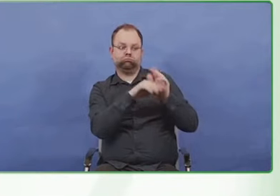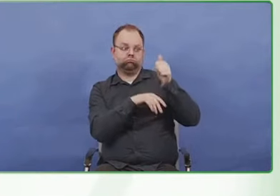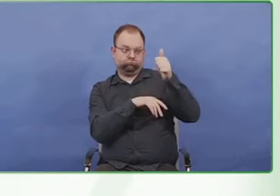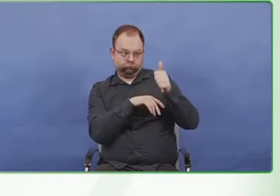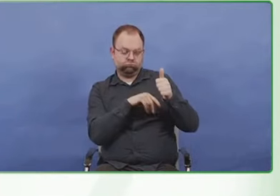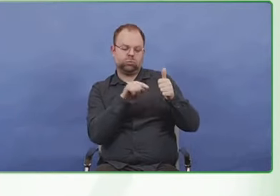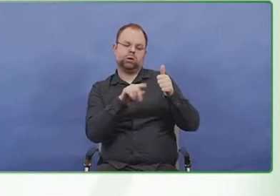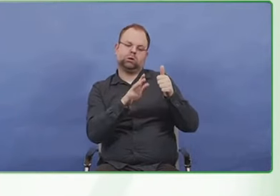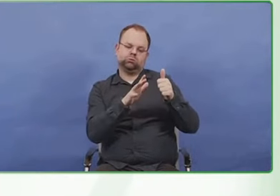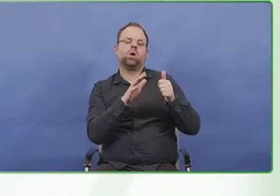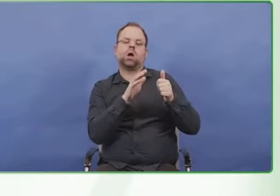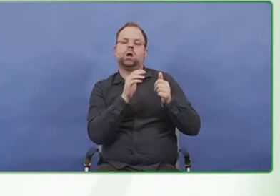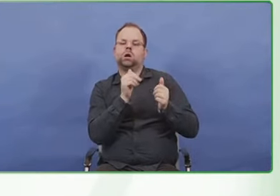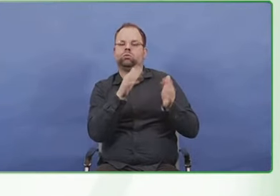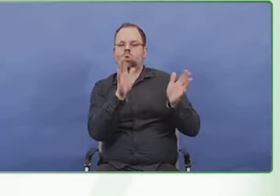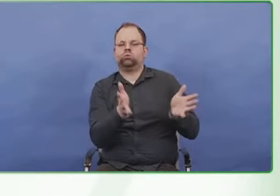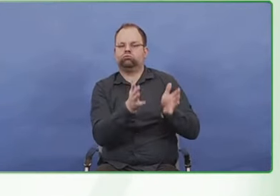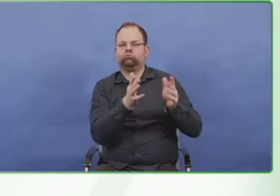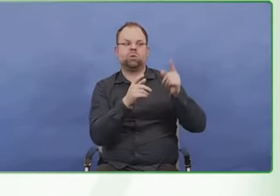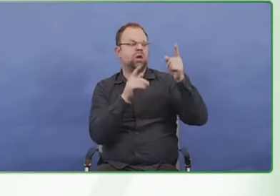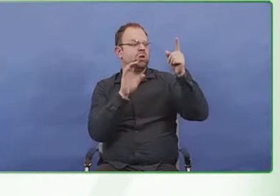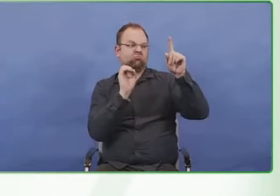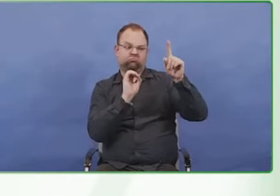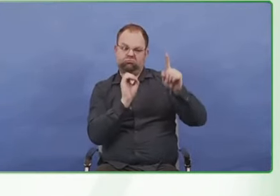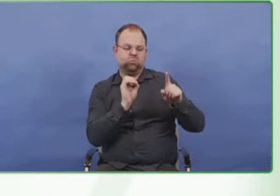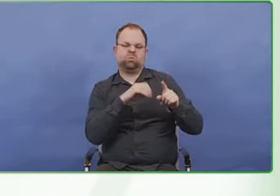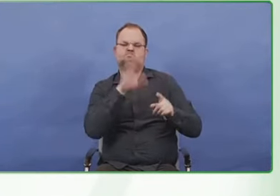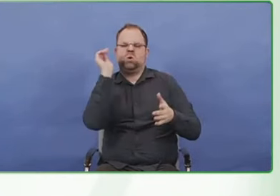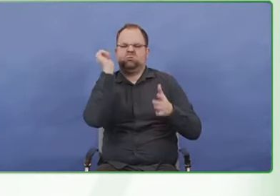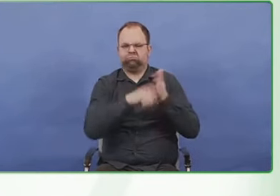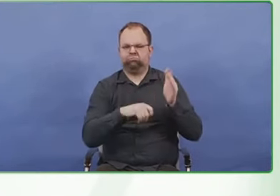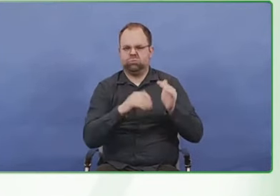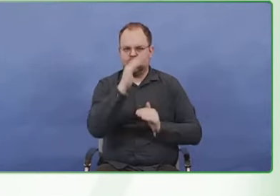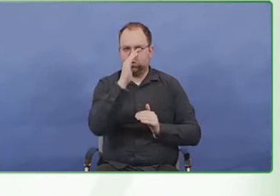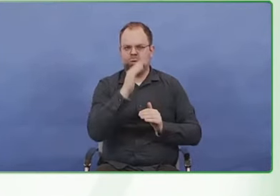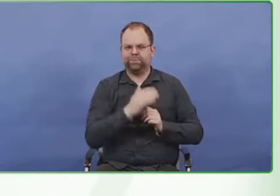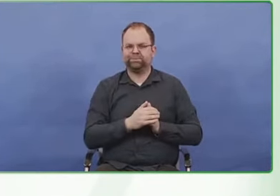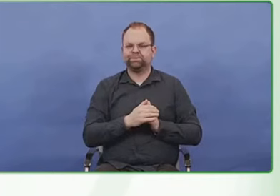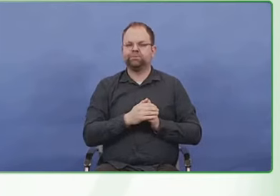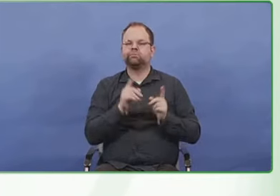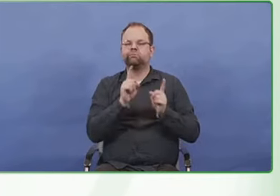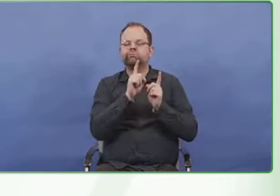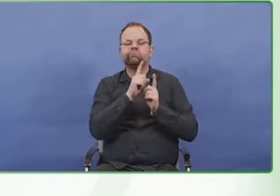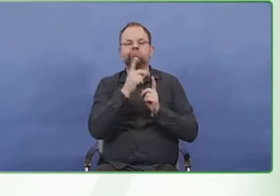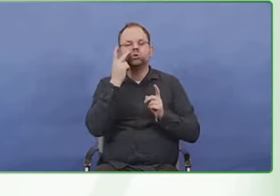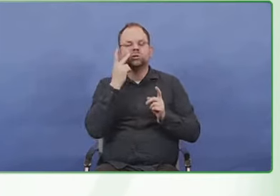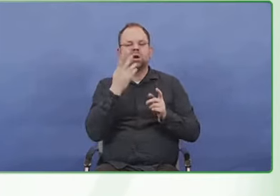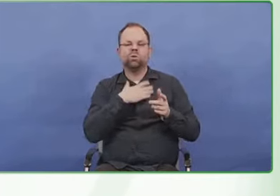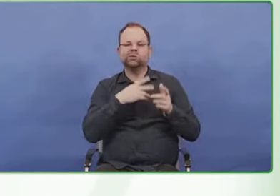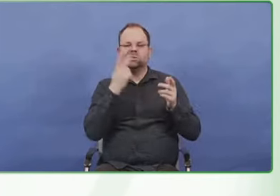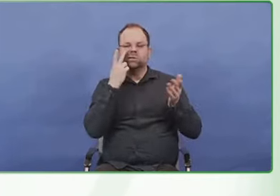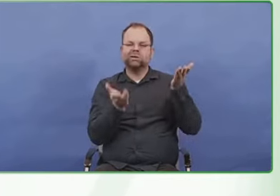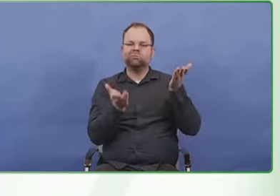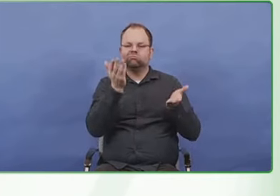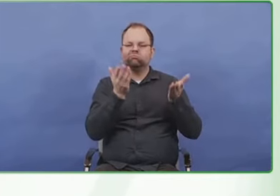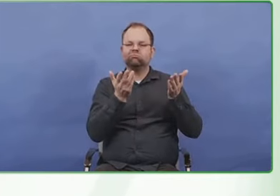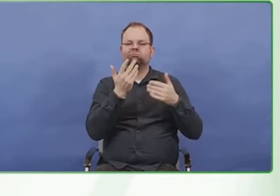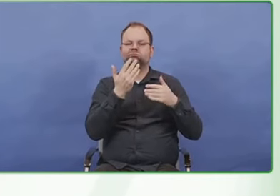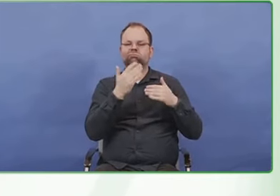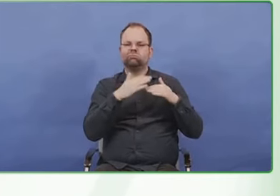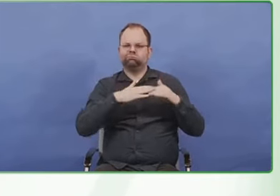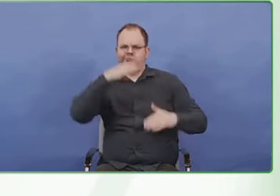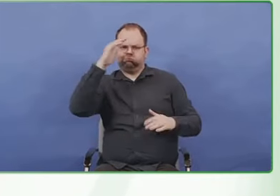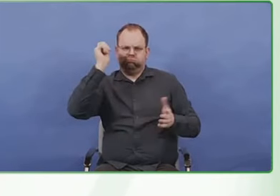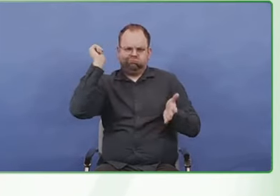and I would say weaker violators. Now, the whole process, the procedure of passing